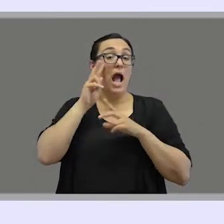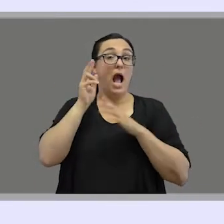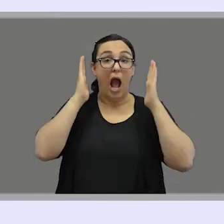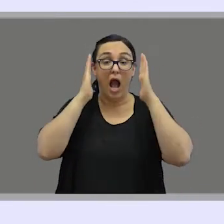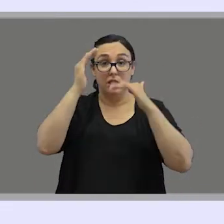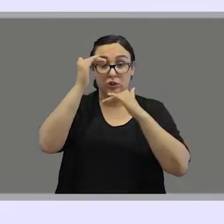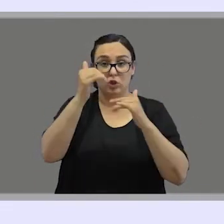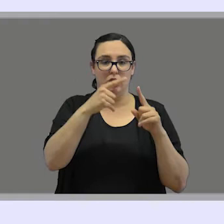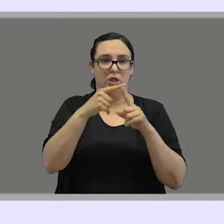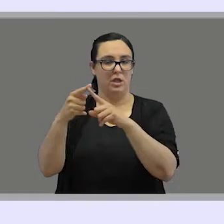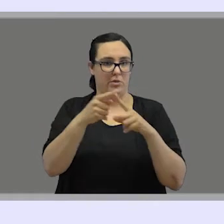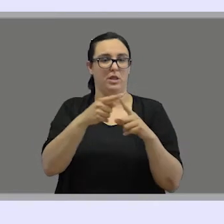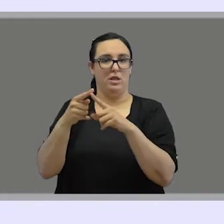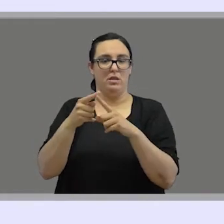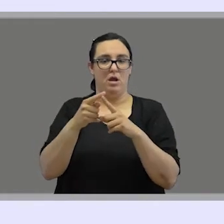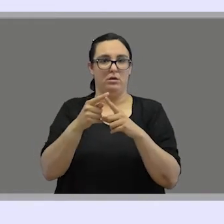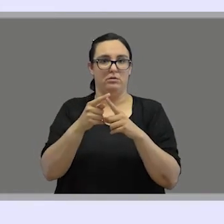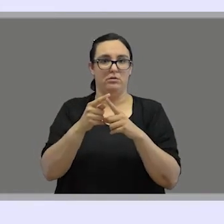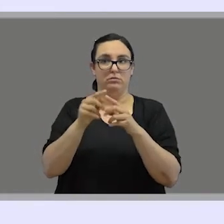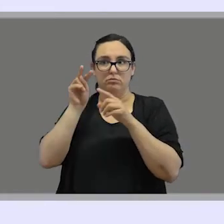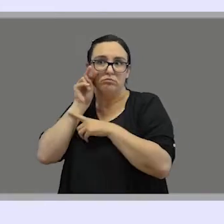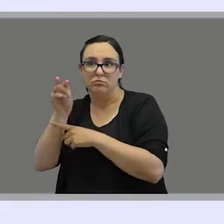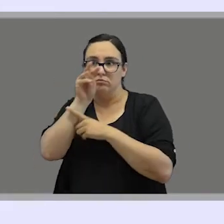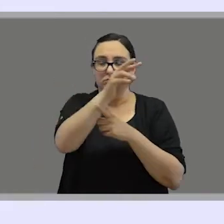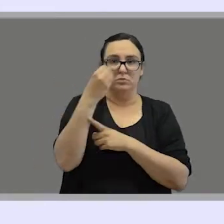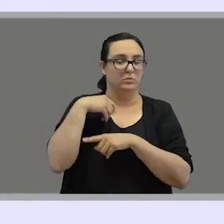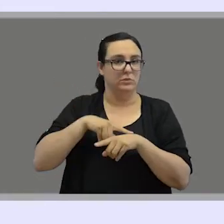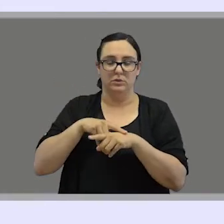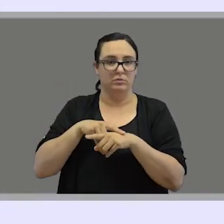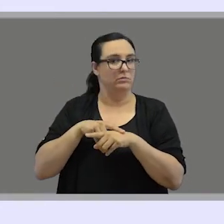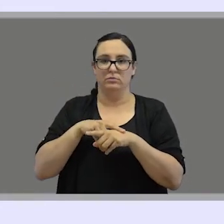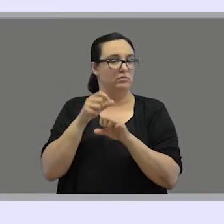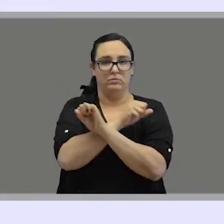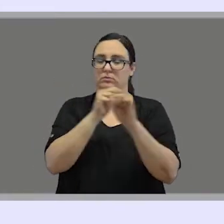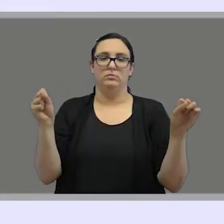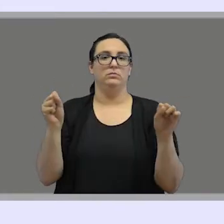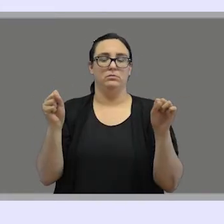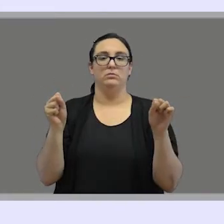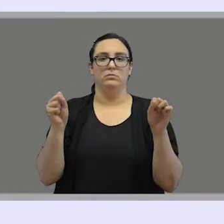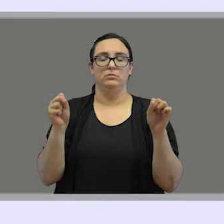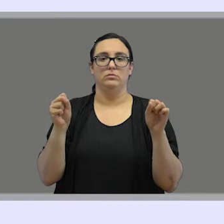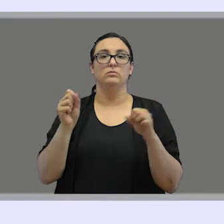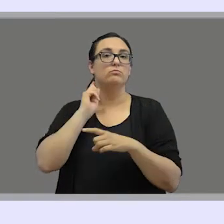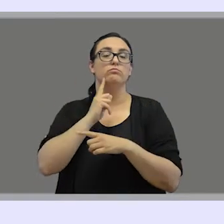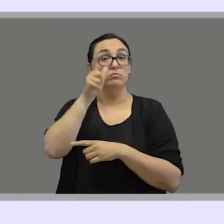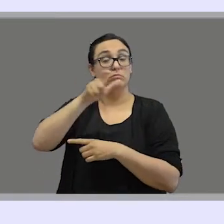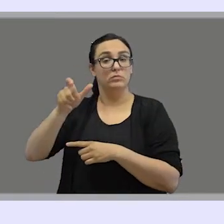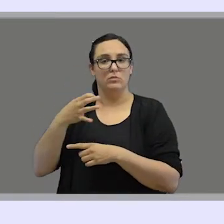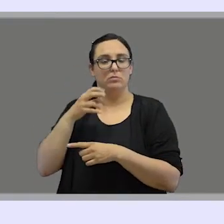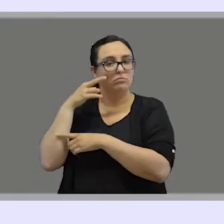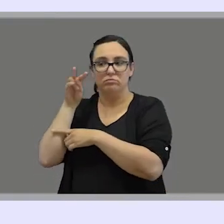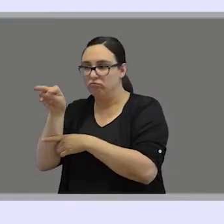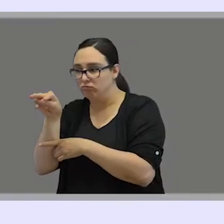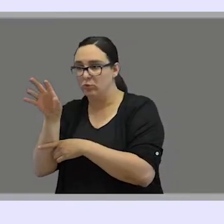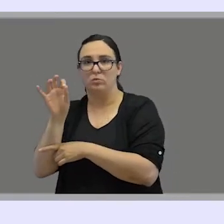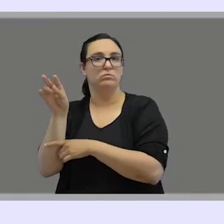divided attention. So we cannot attend to visual inputs at the same time, and deaf people have to